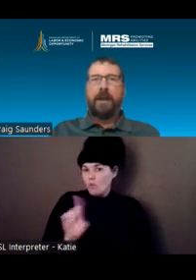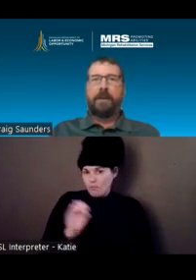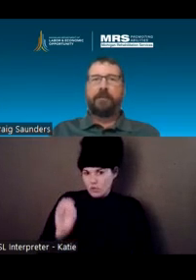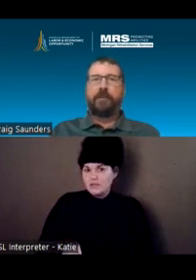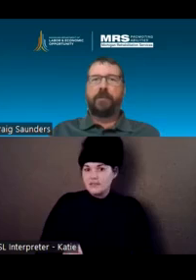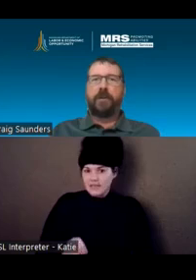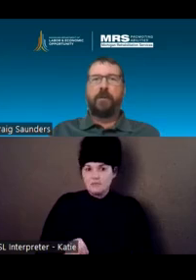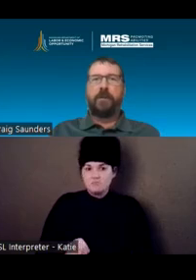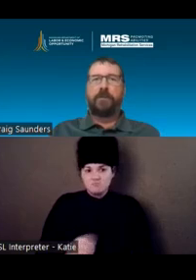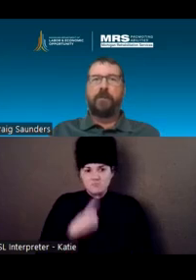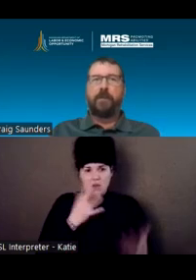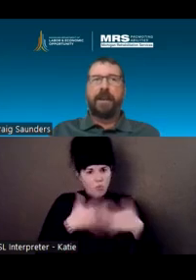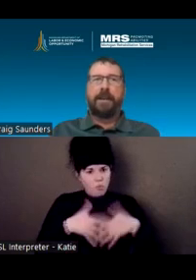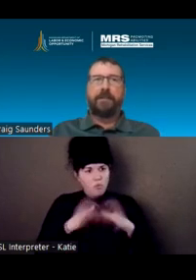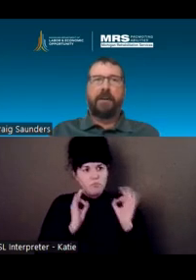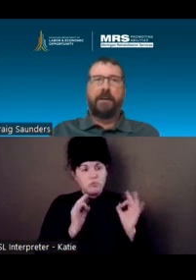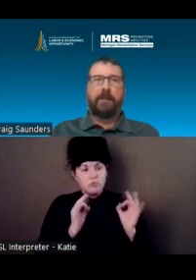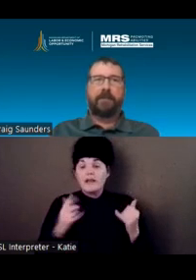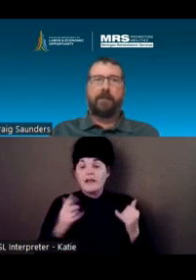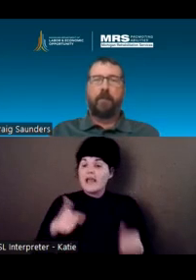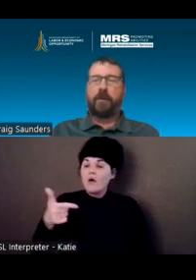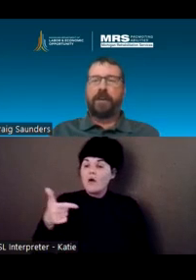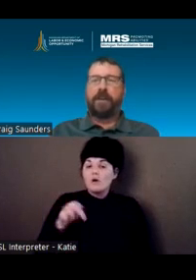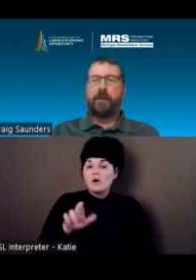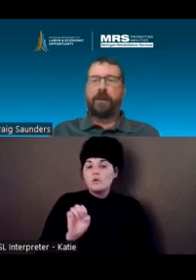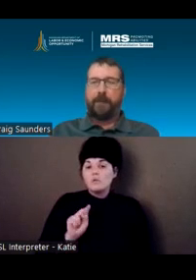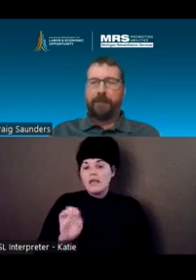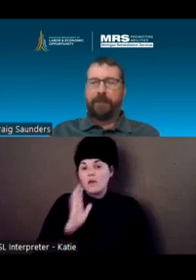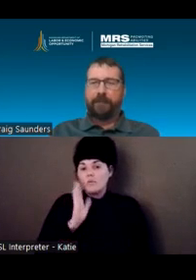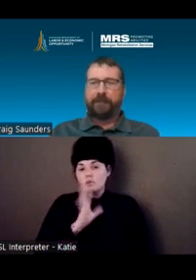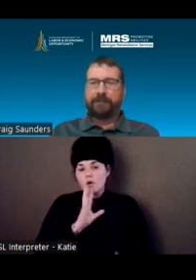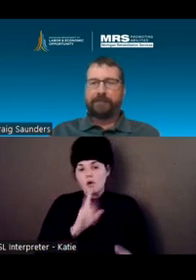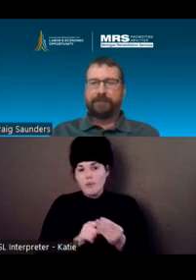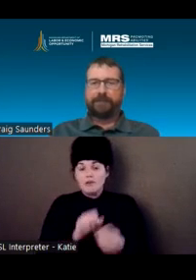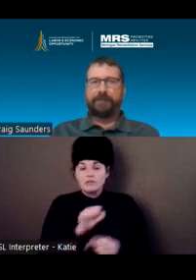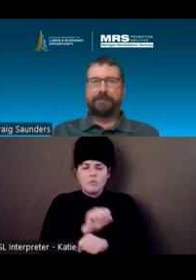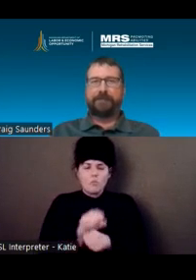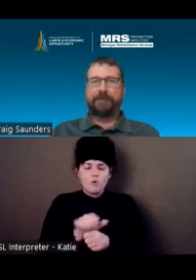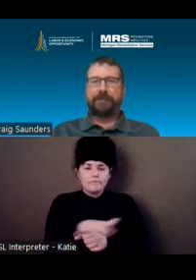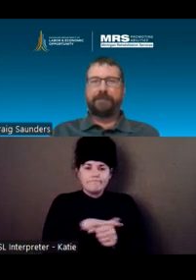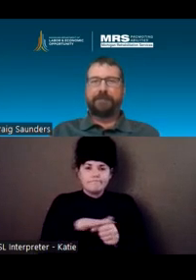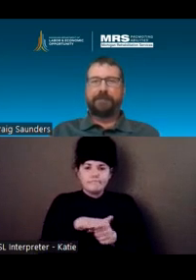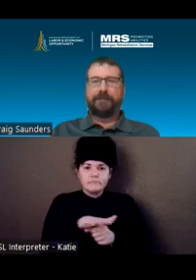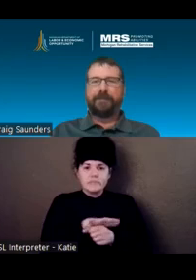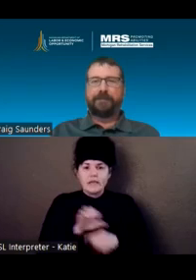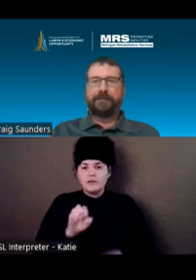And now I'm going to turn it over to Renee to talk about some worksite ergonomics.